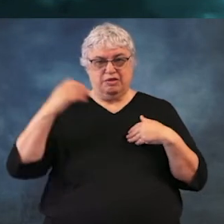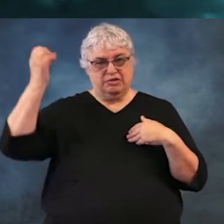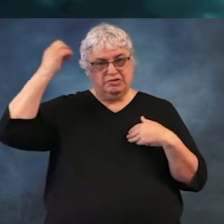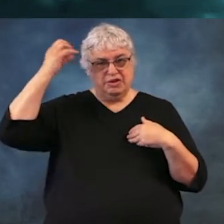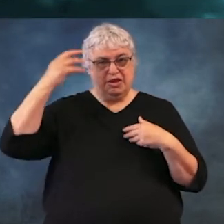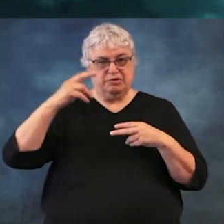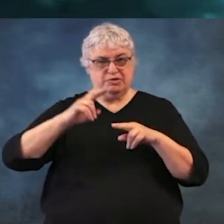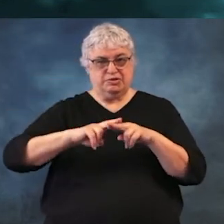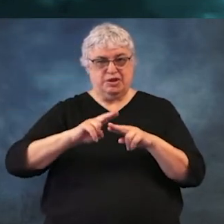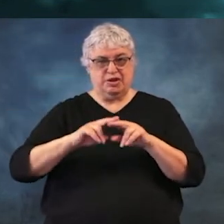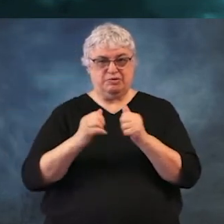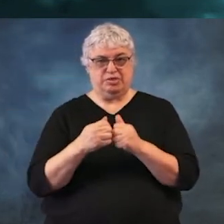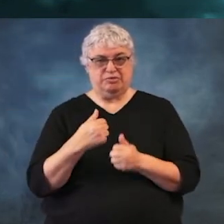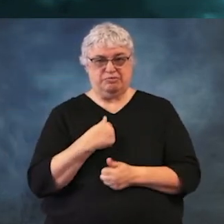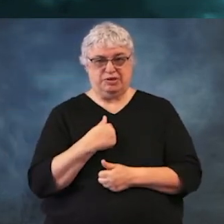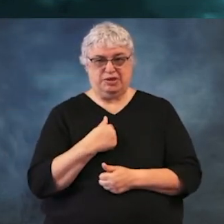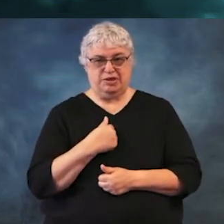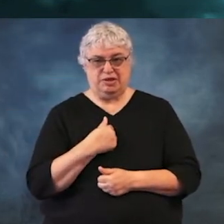chair with me.